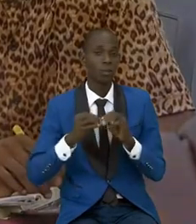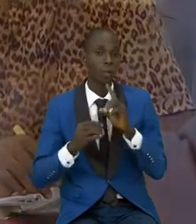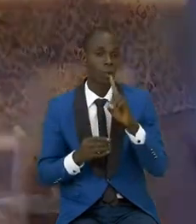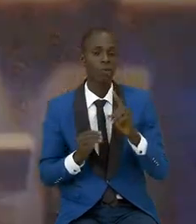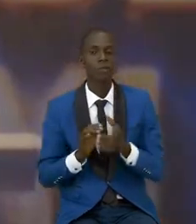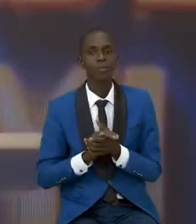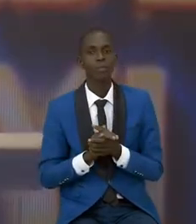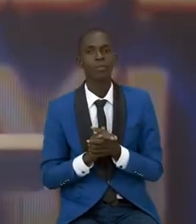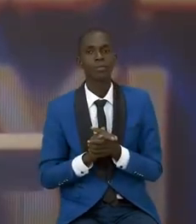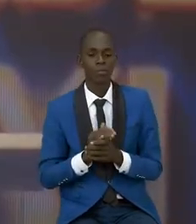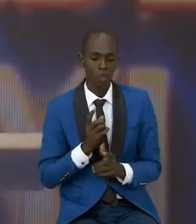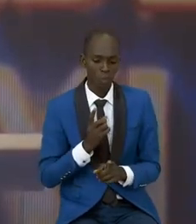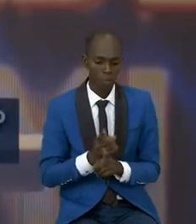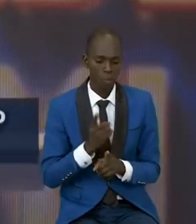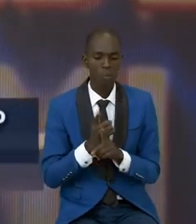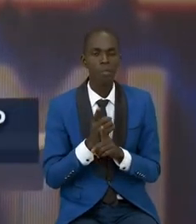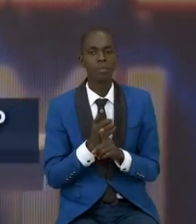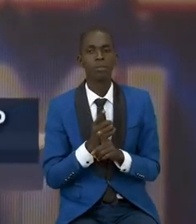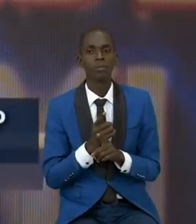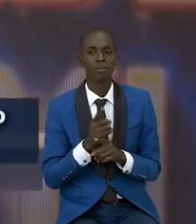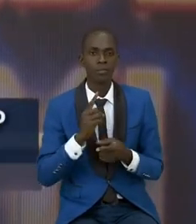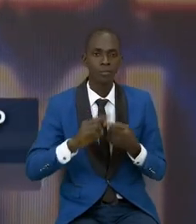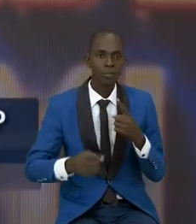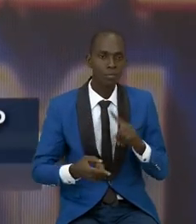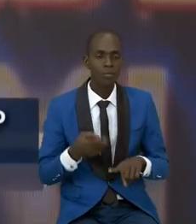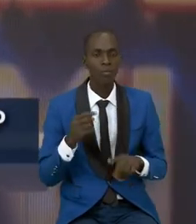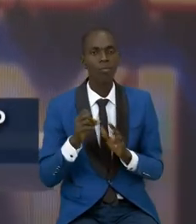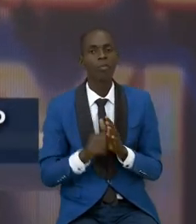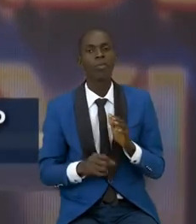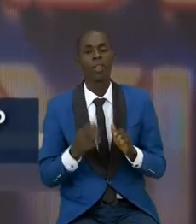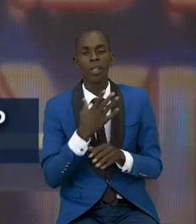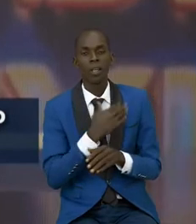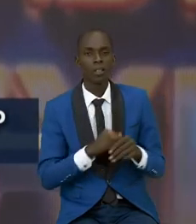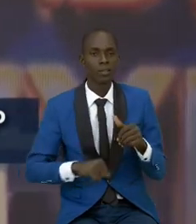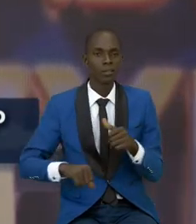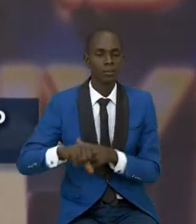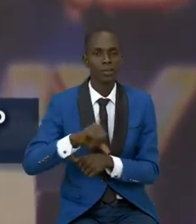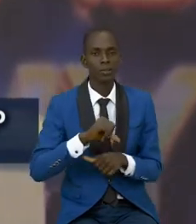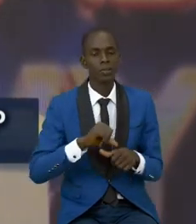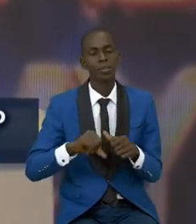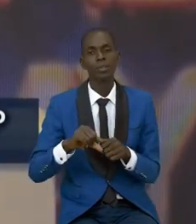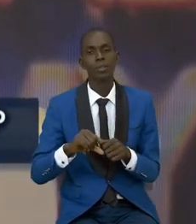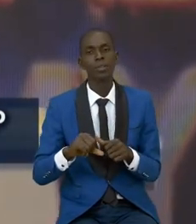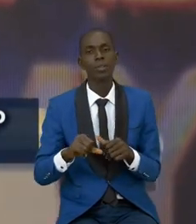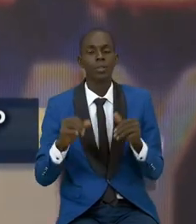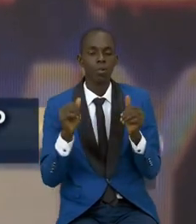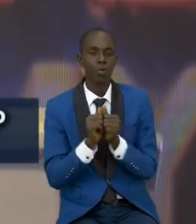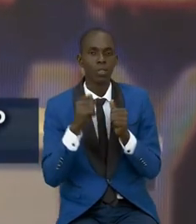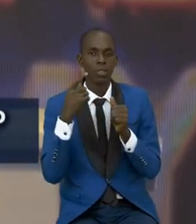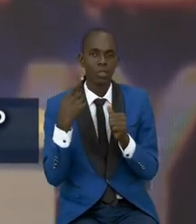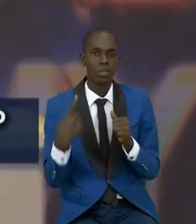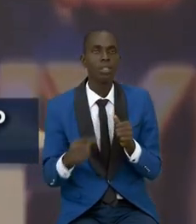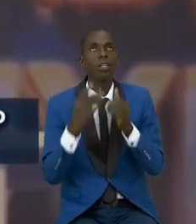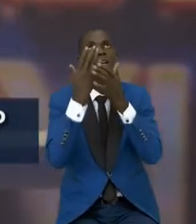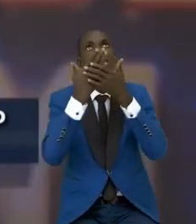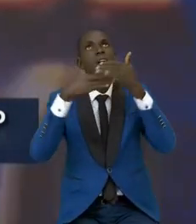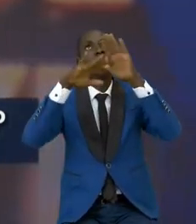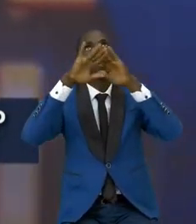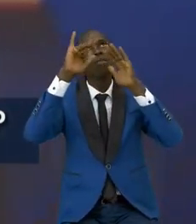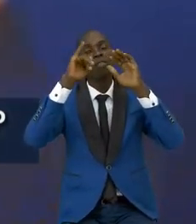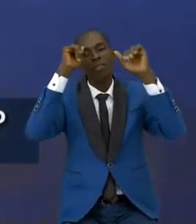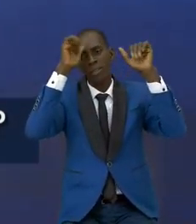a proper relationship and fellowship with the Heavenly Father. Already you see